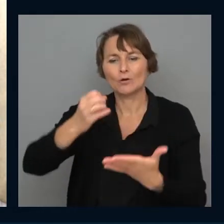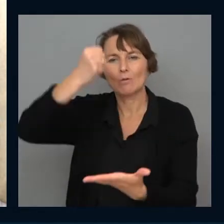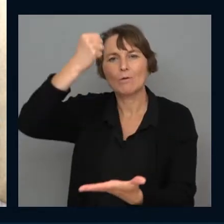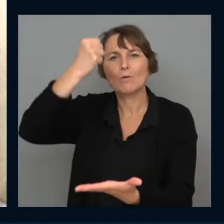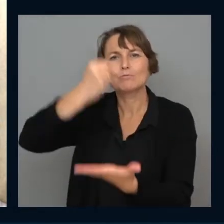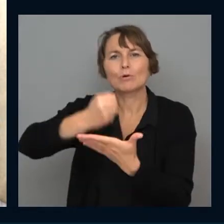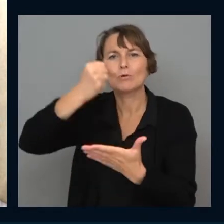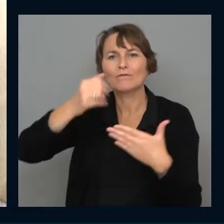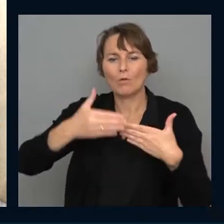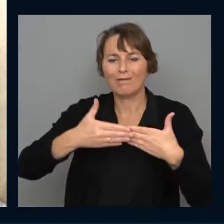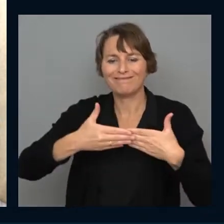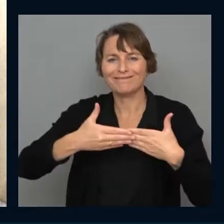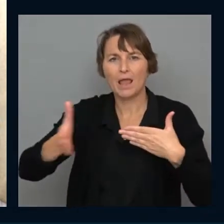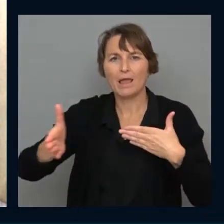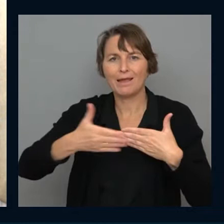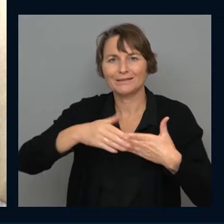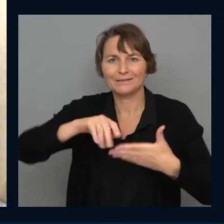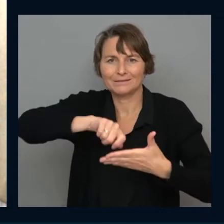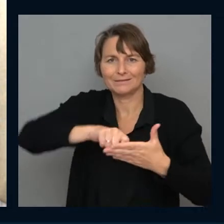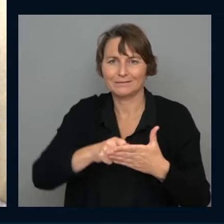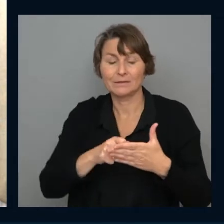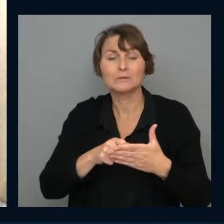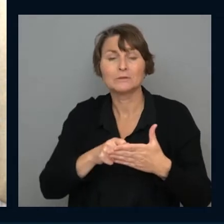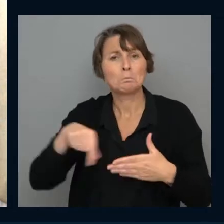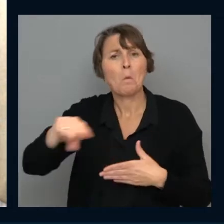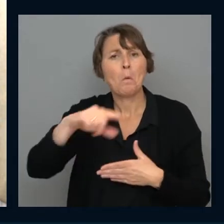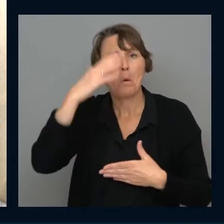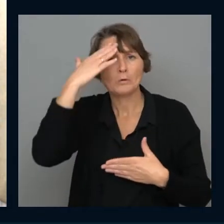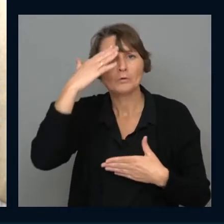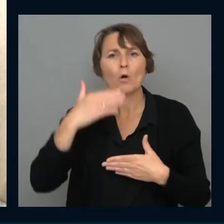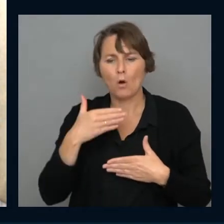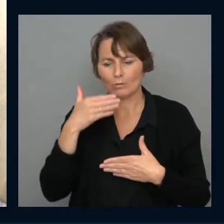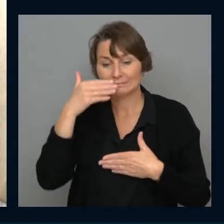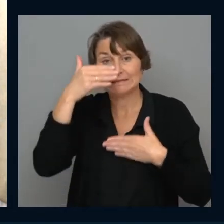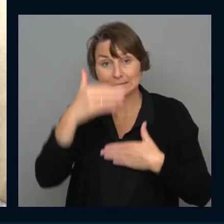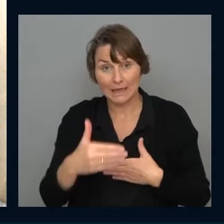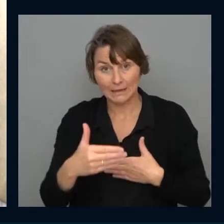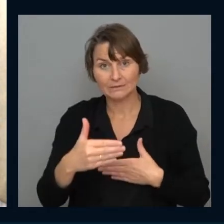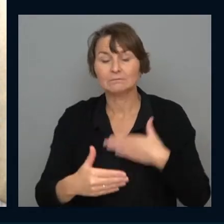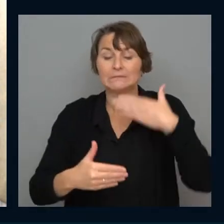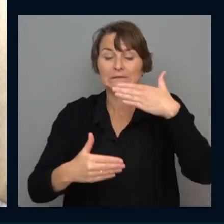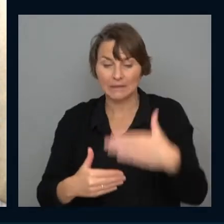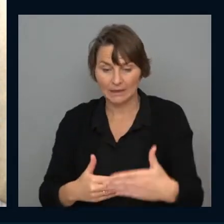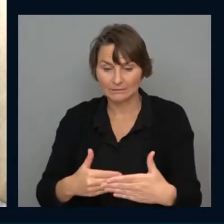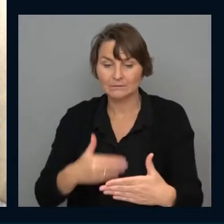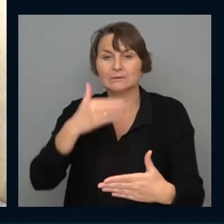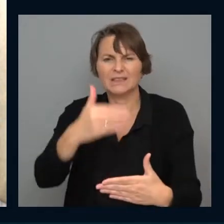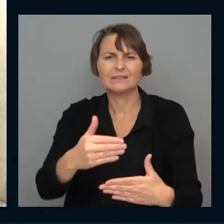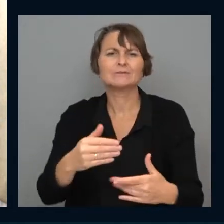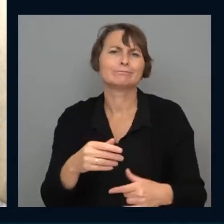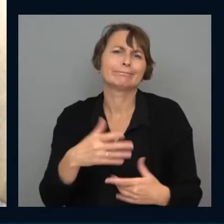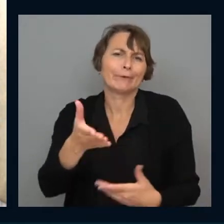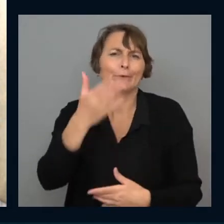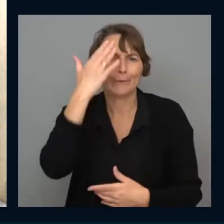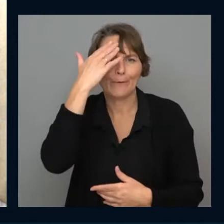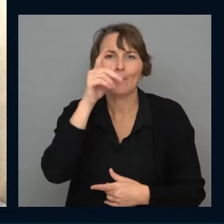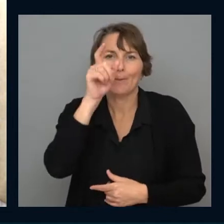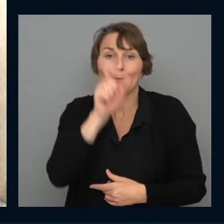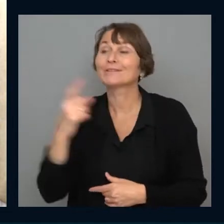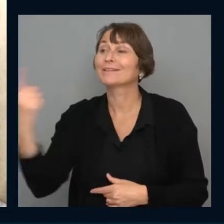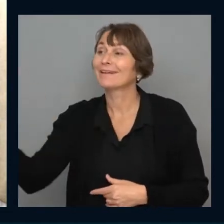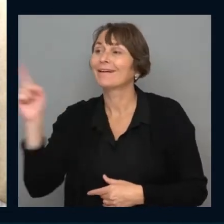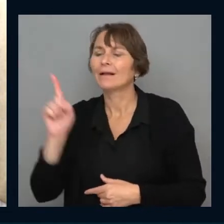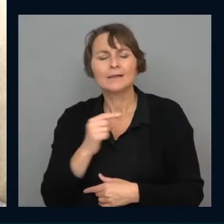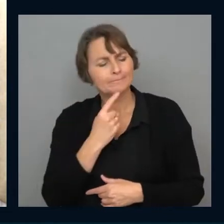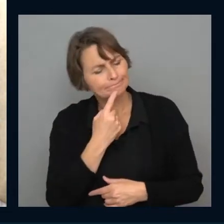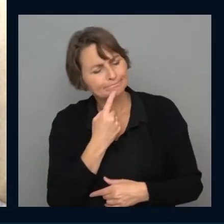approval gates between the stages, right? Where a physical person has to come in there and say, yes, I approve before it goes into like,